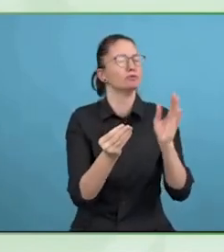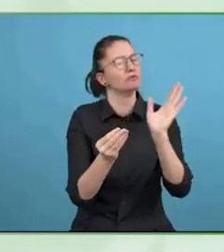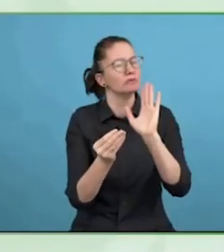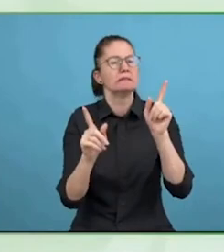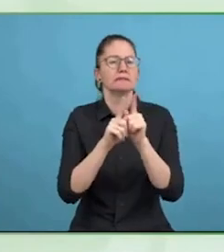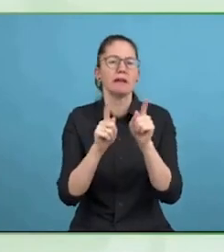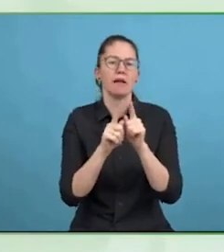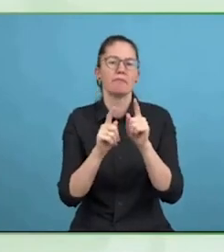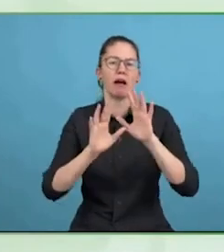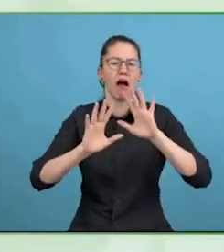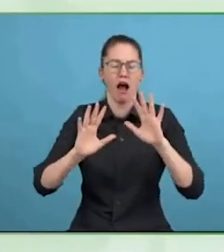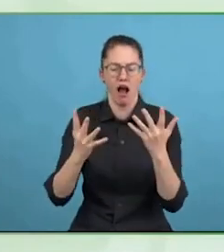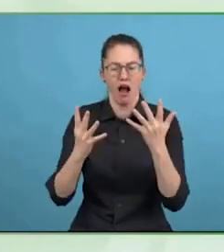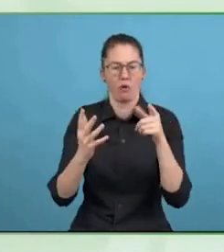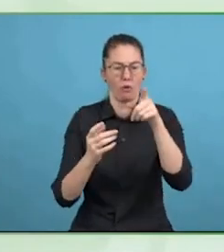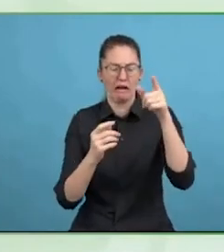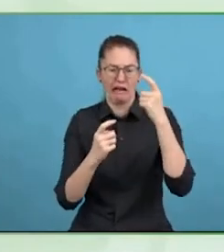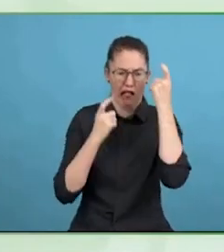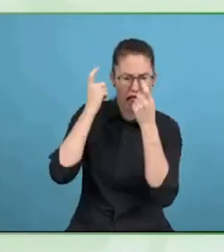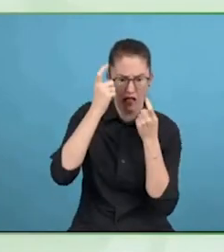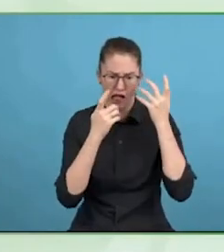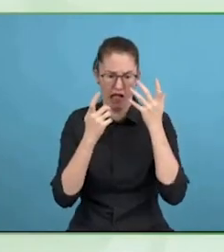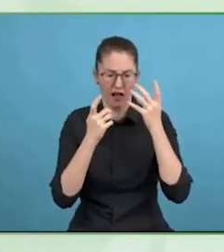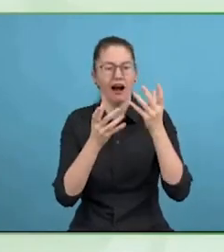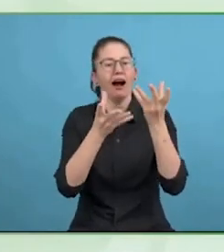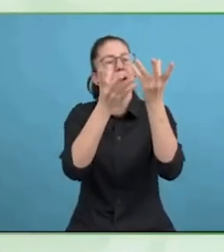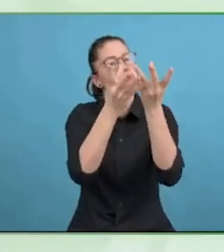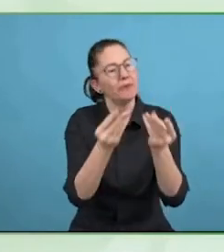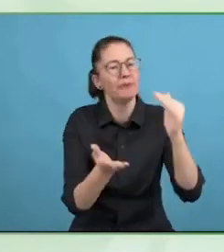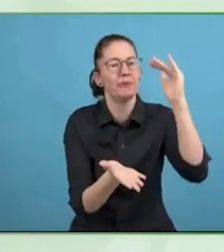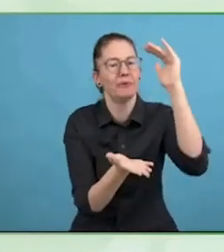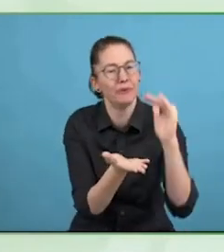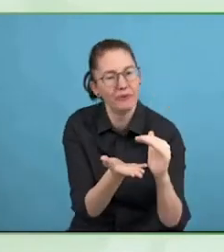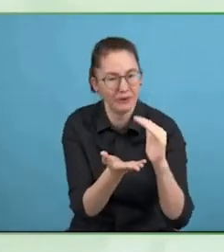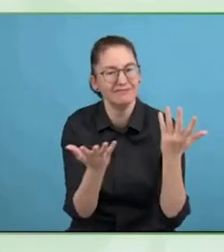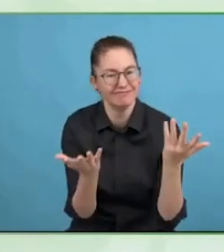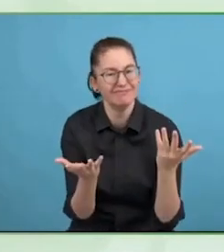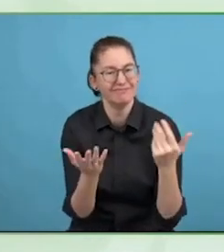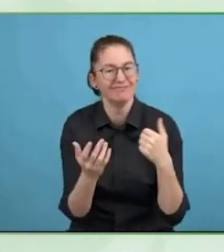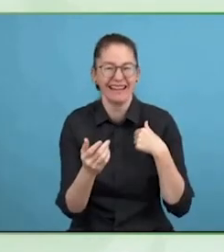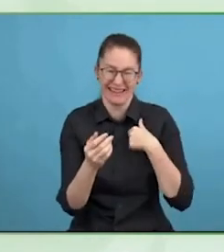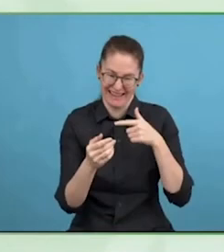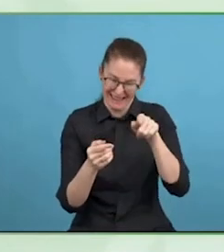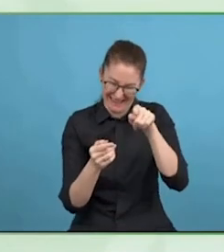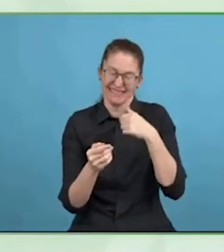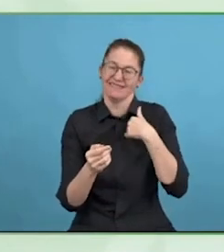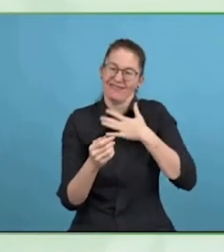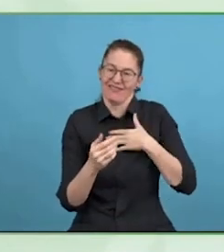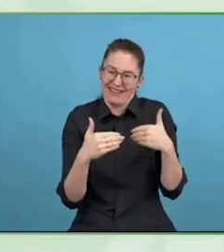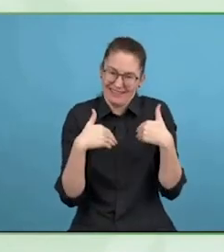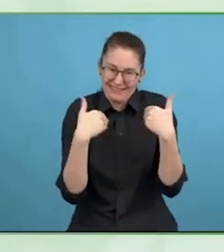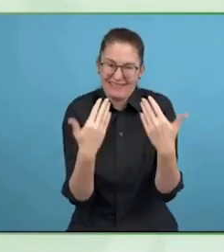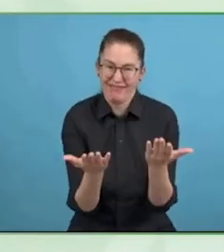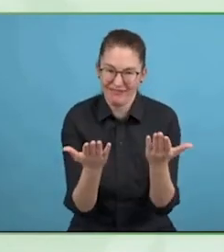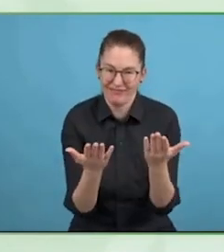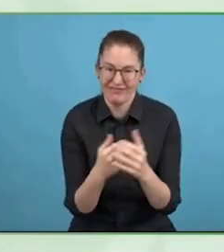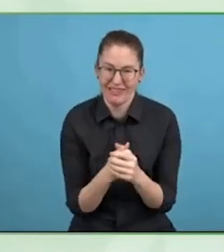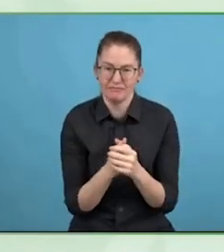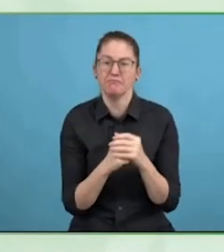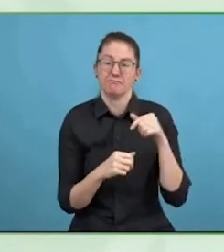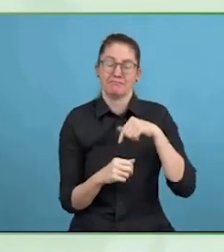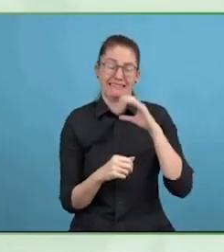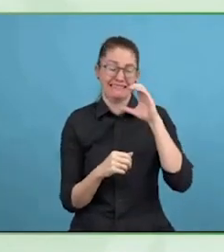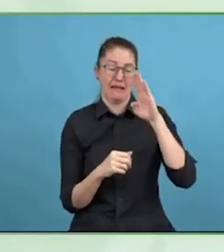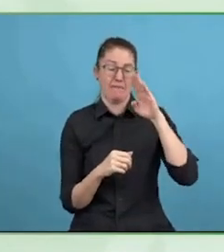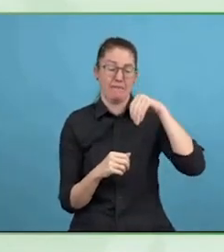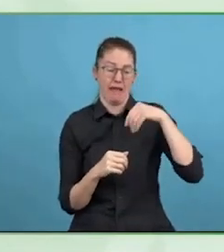So we invited an advisory board to help us develop. Before we go into that advisory